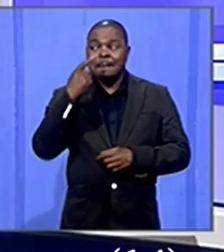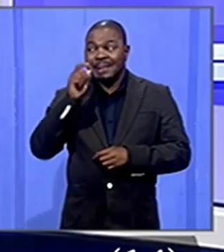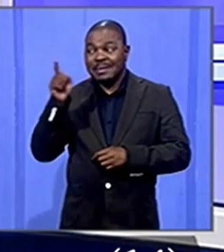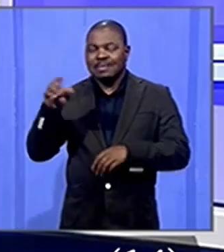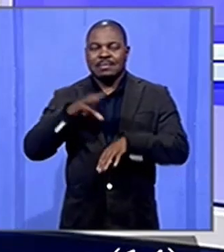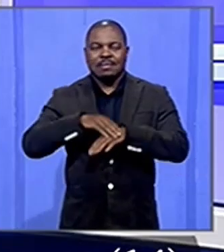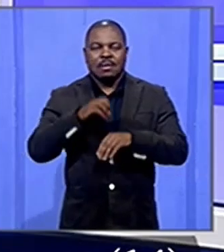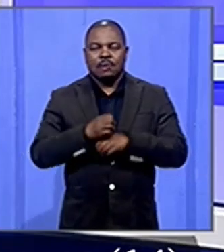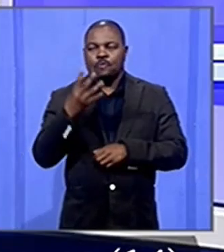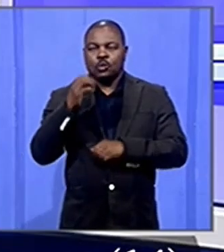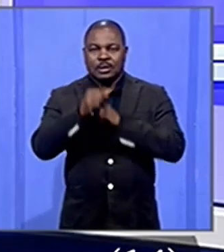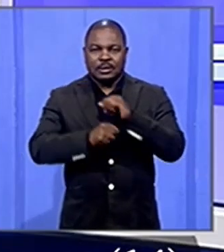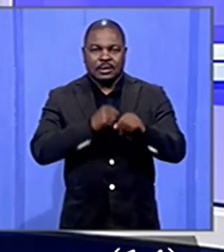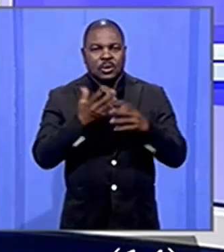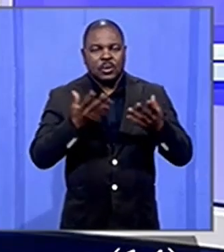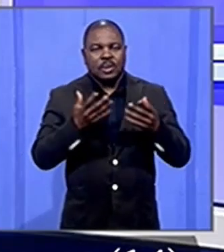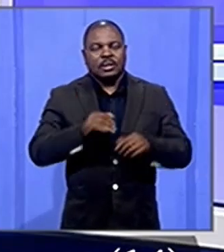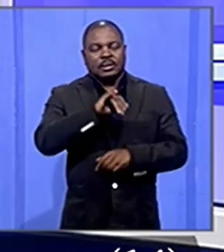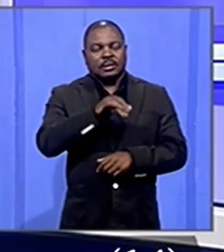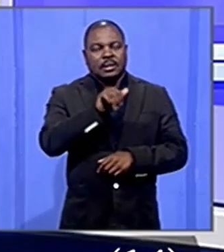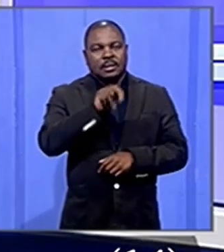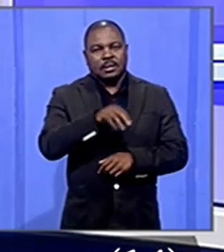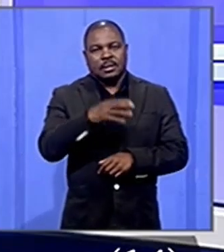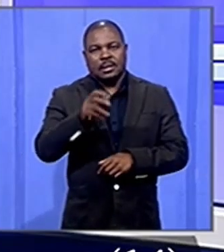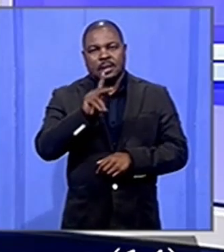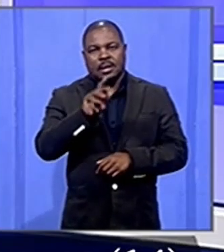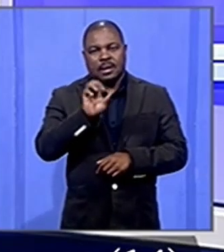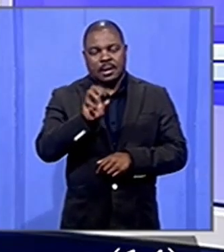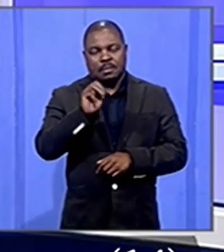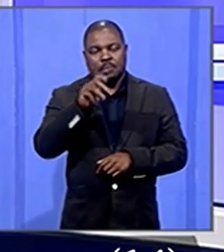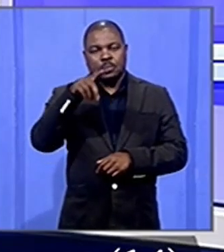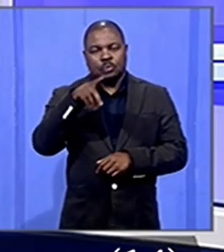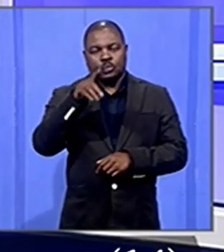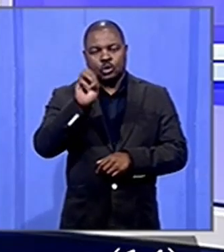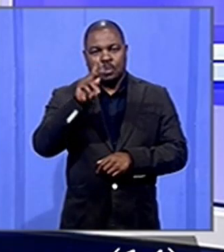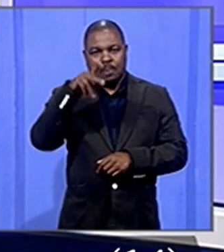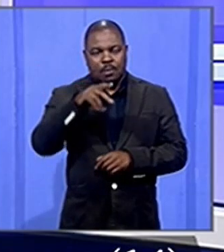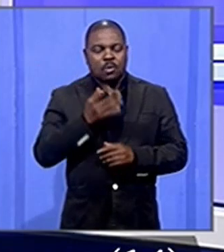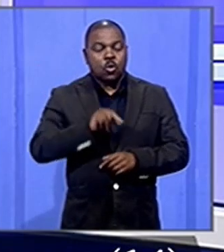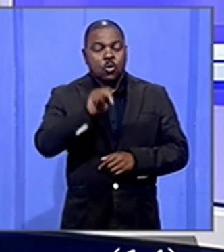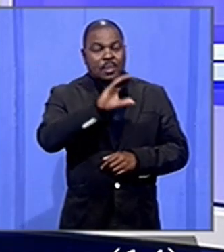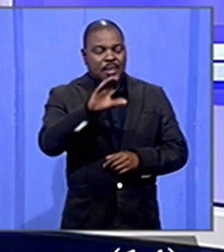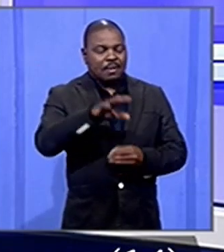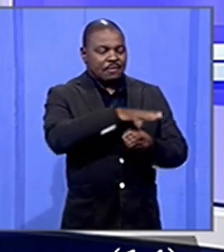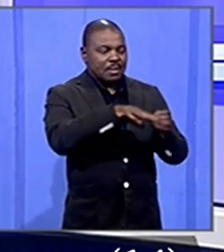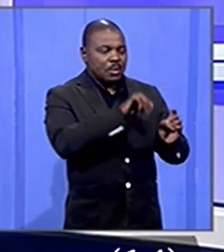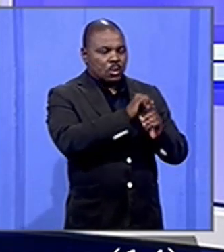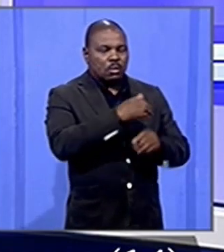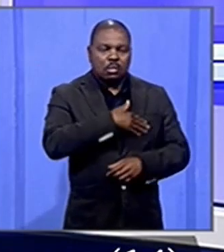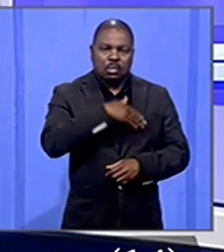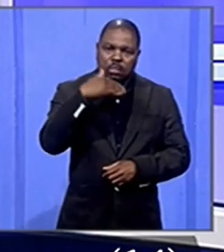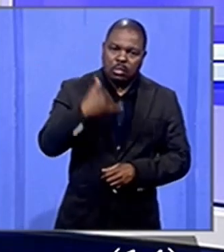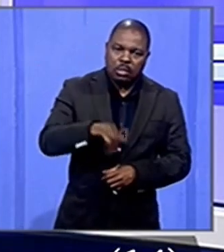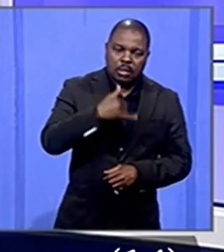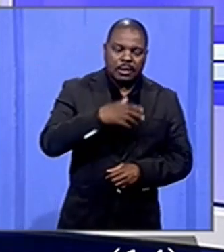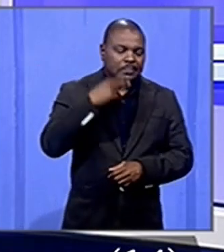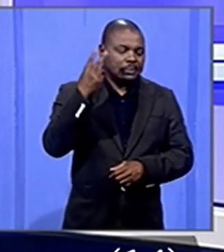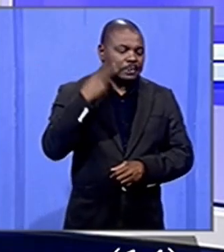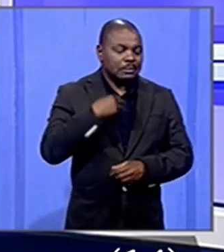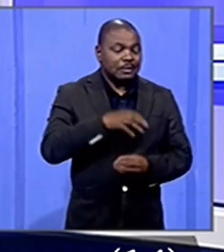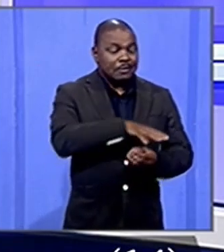e 14 ka Jan Kempdorp ka Northern Cape le kwele bohloko le go nyamišwa ke diphišamare tše. Balapa